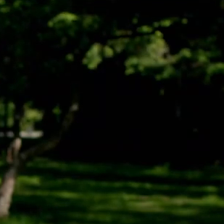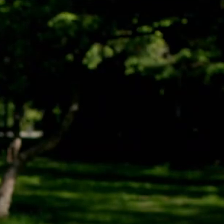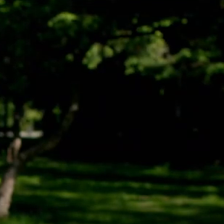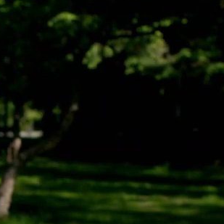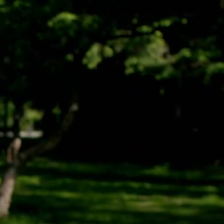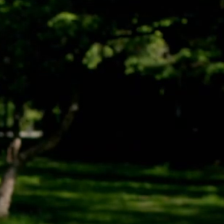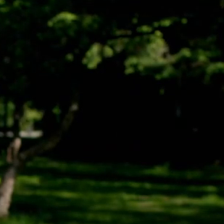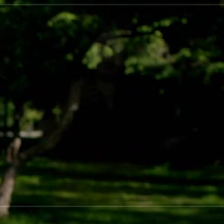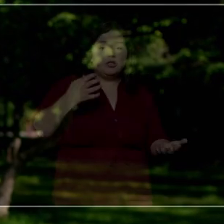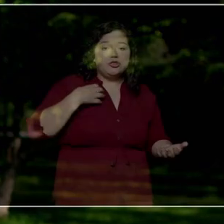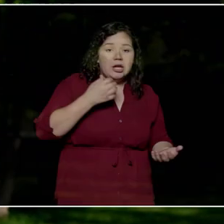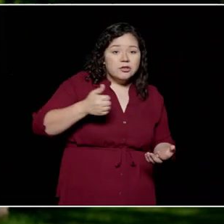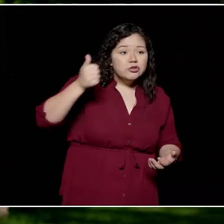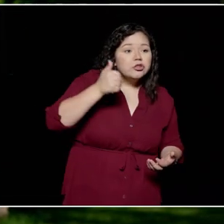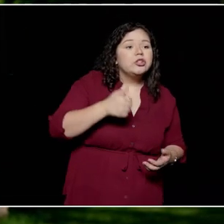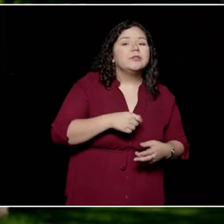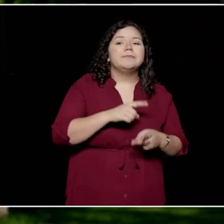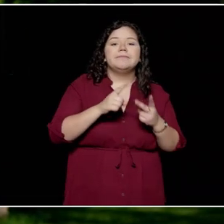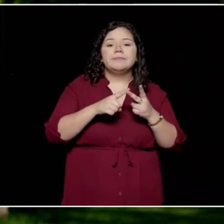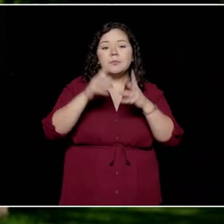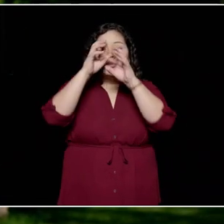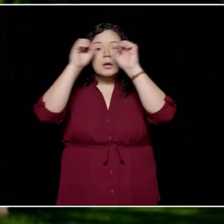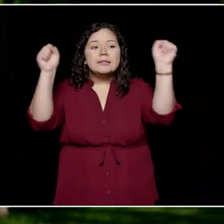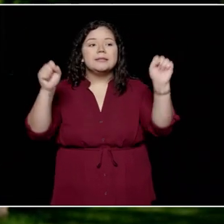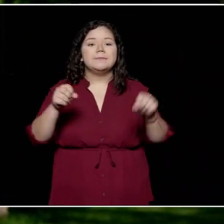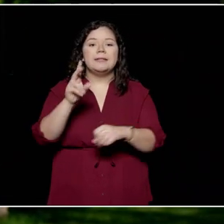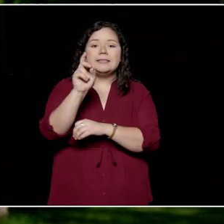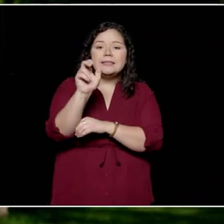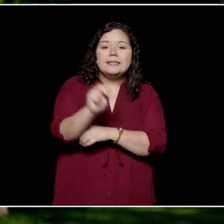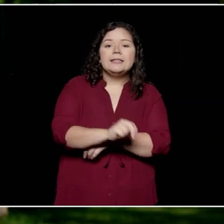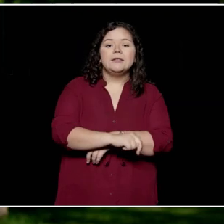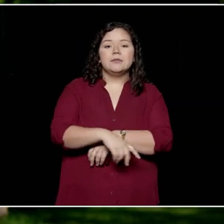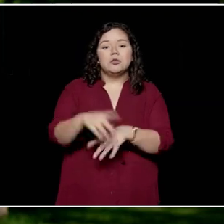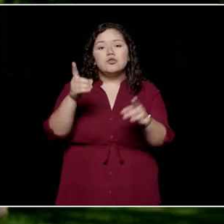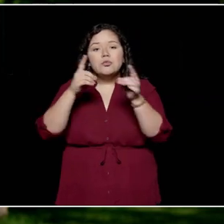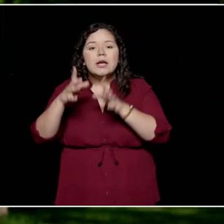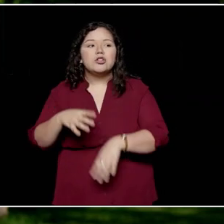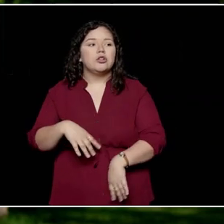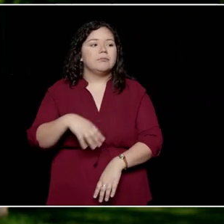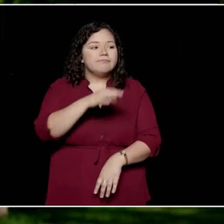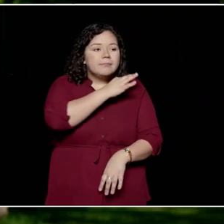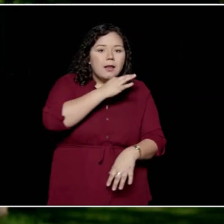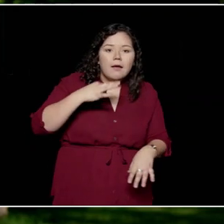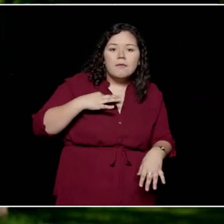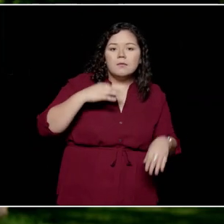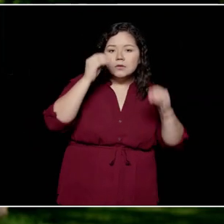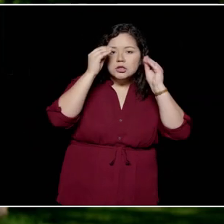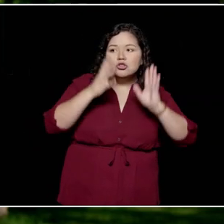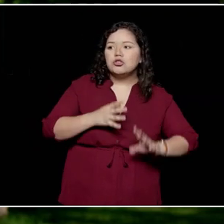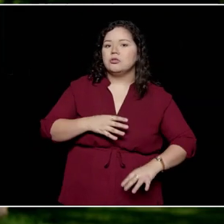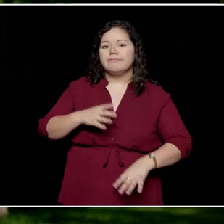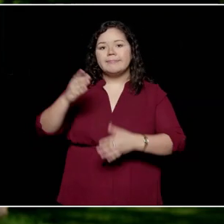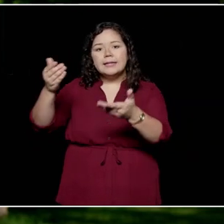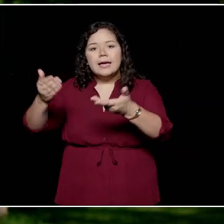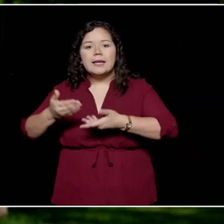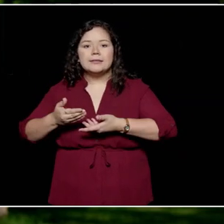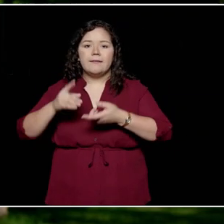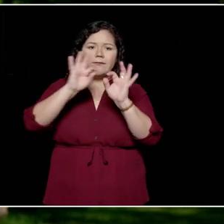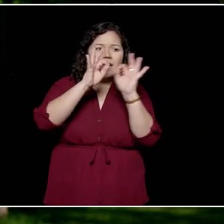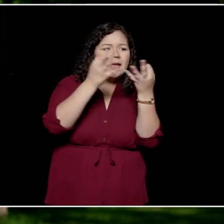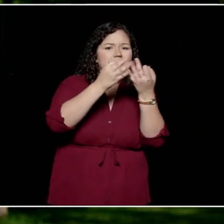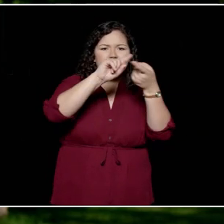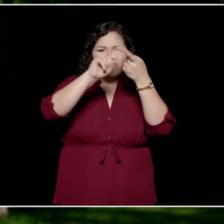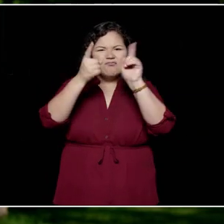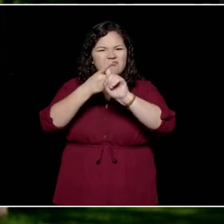Mr. Chancellor, Mr. President, deans, directors, distinguished members of the faculty, honored guests, family and